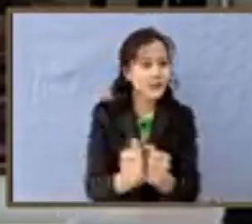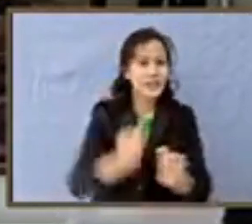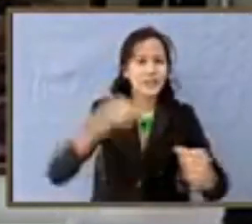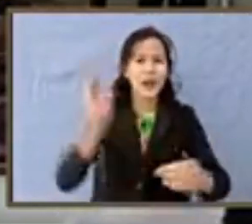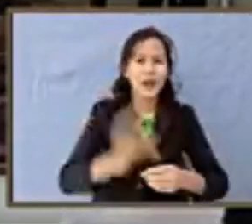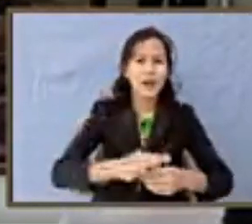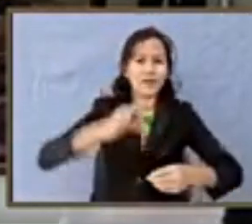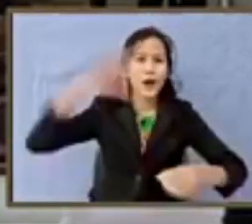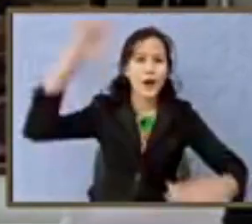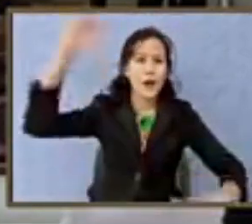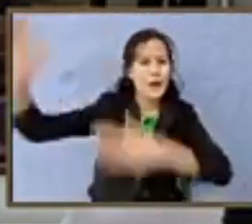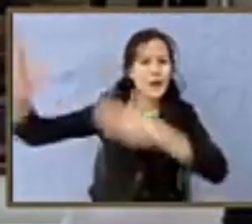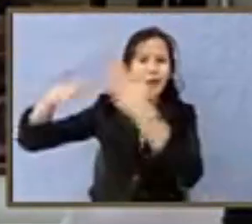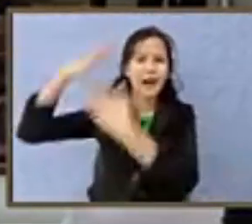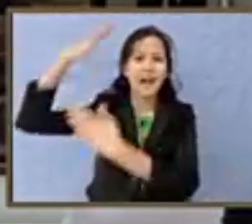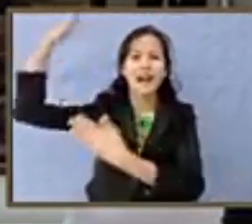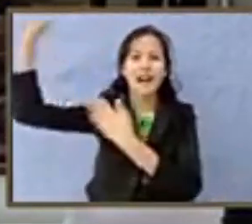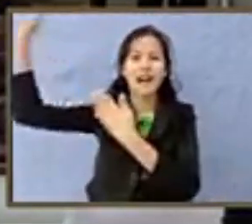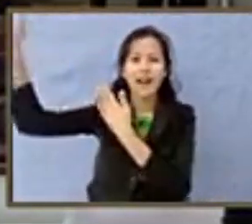rekindled with fire from